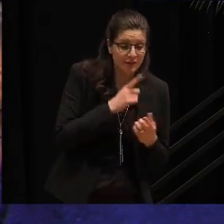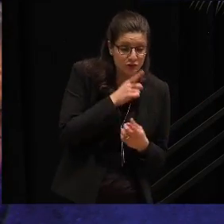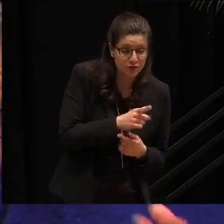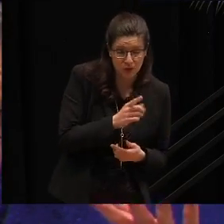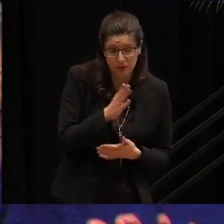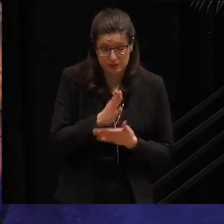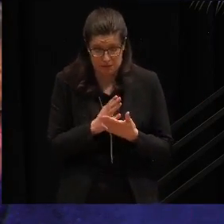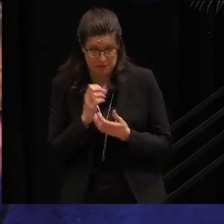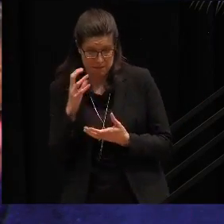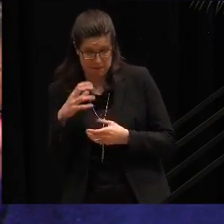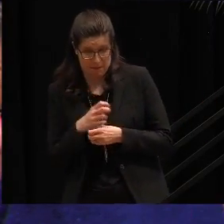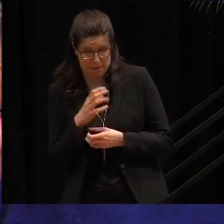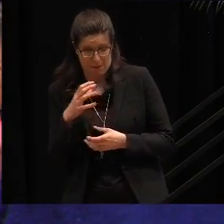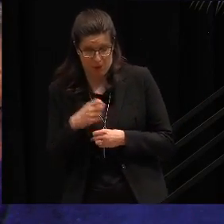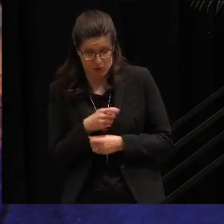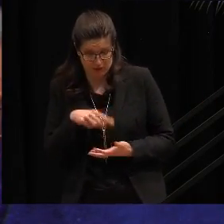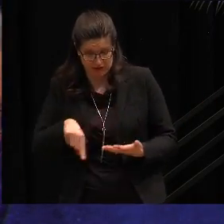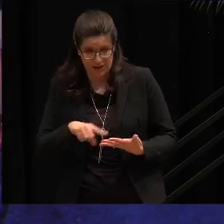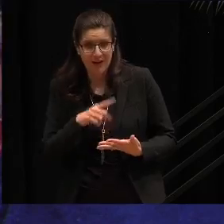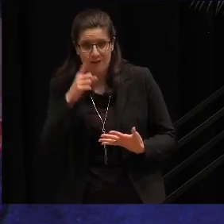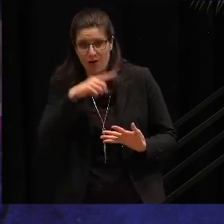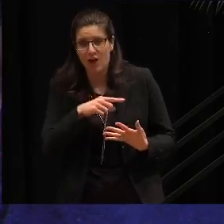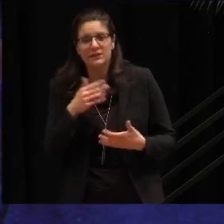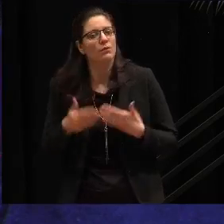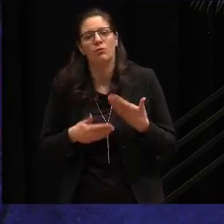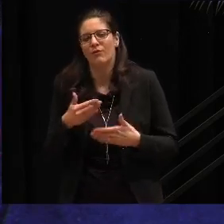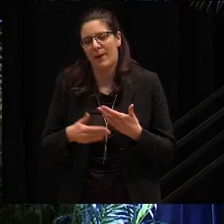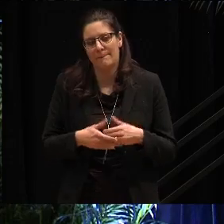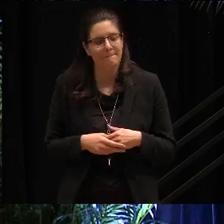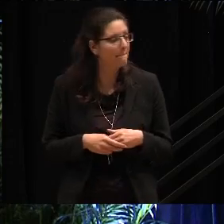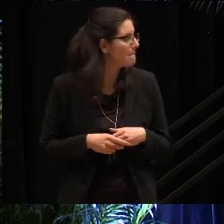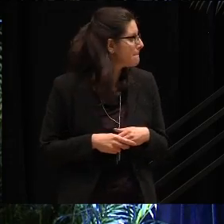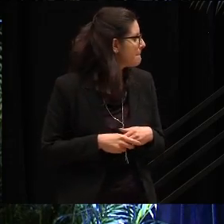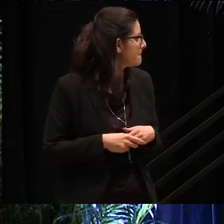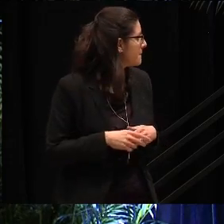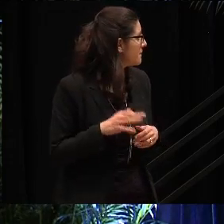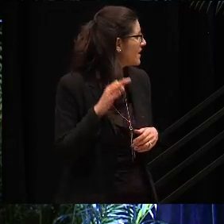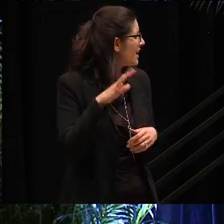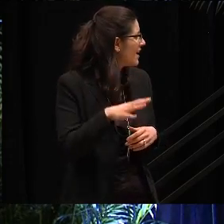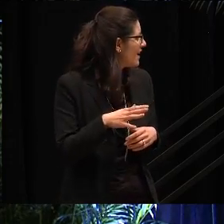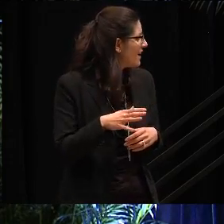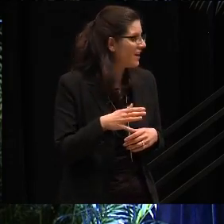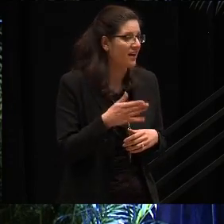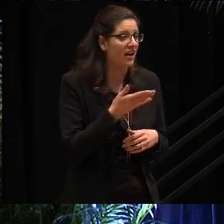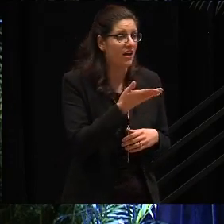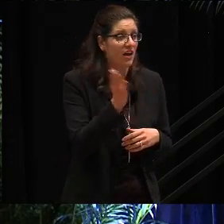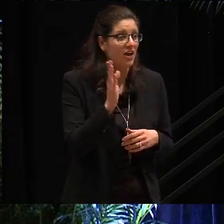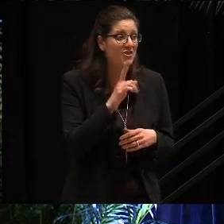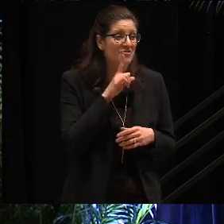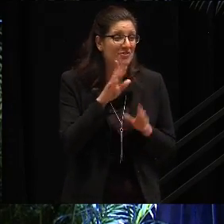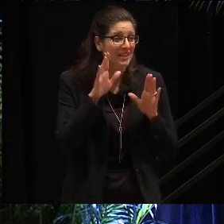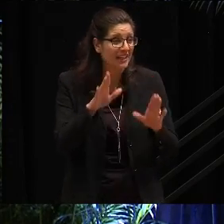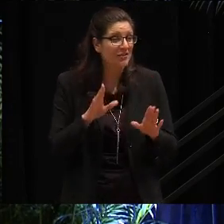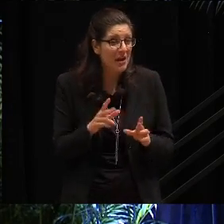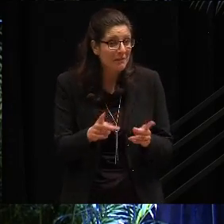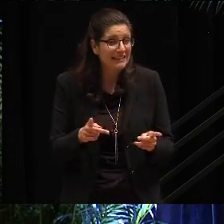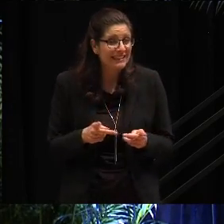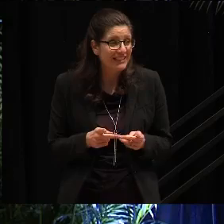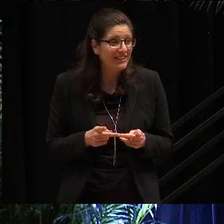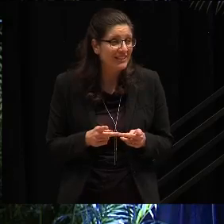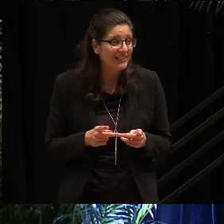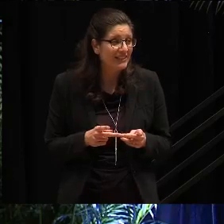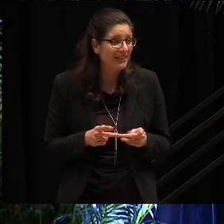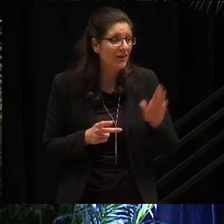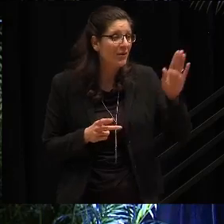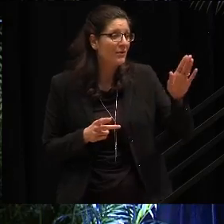rest of it's false, hey, so what? Move on to the next story. And can I say something? I think you're in a really, really good position. Where did